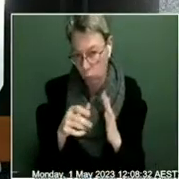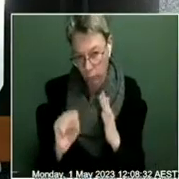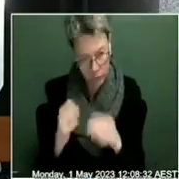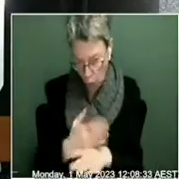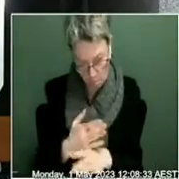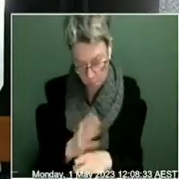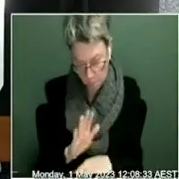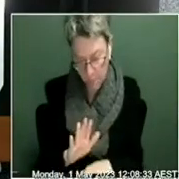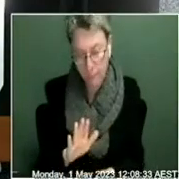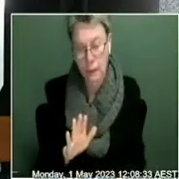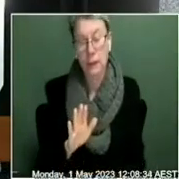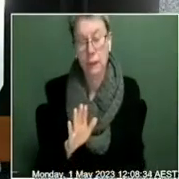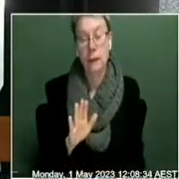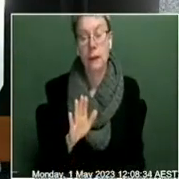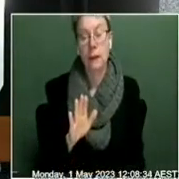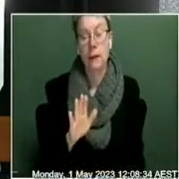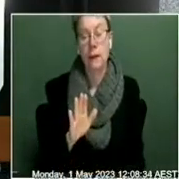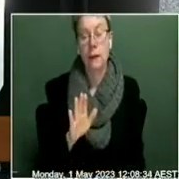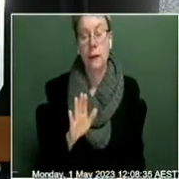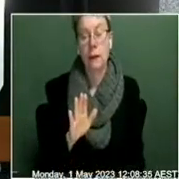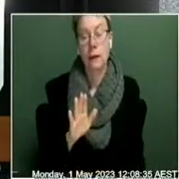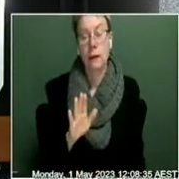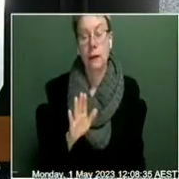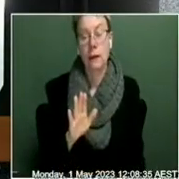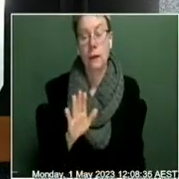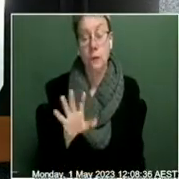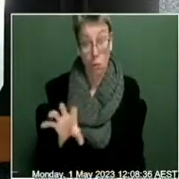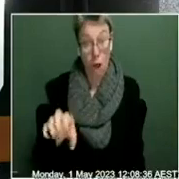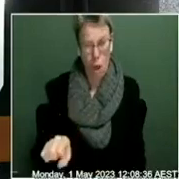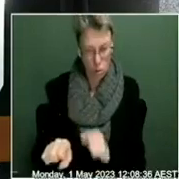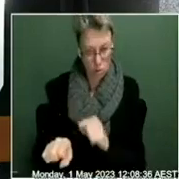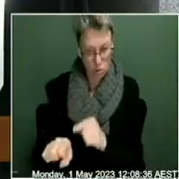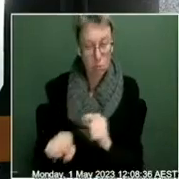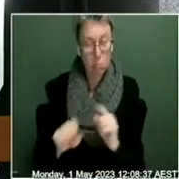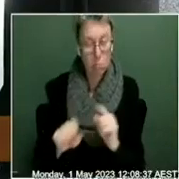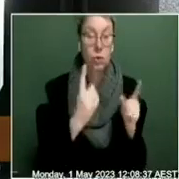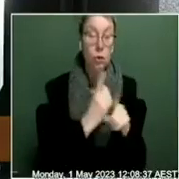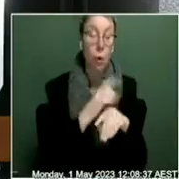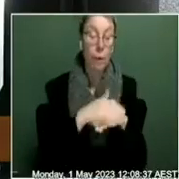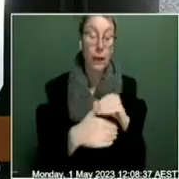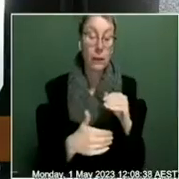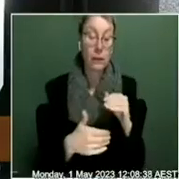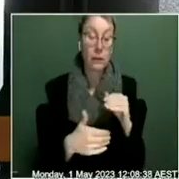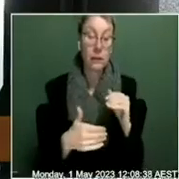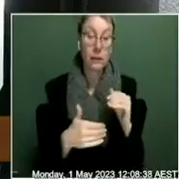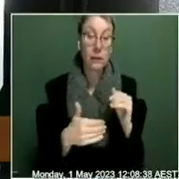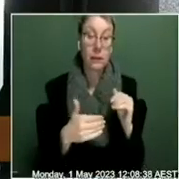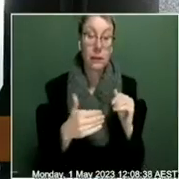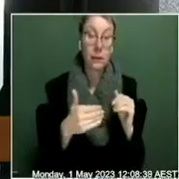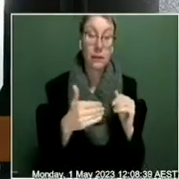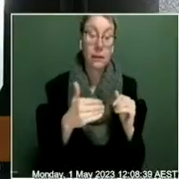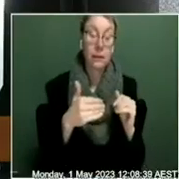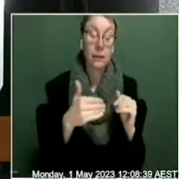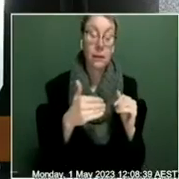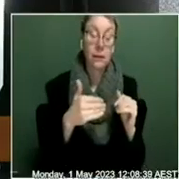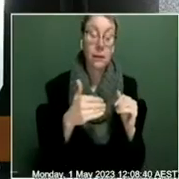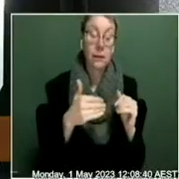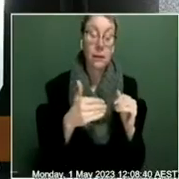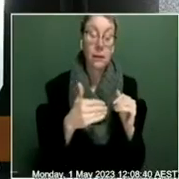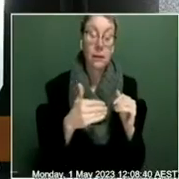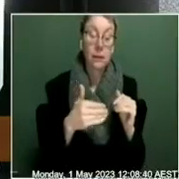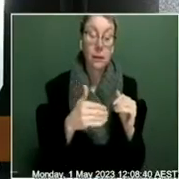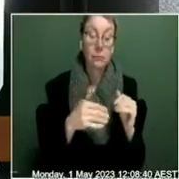age, noting that it's also an area that's not of your primary responsibility, but there are a number of health